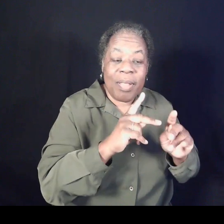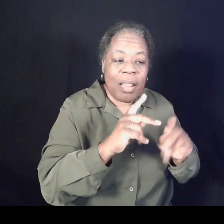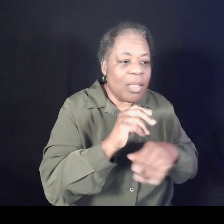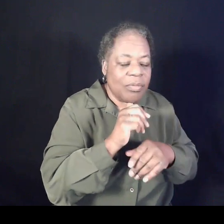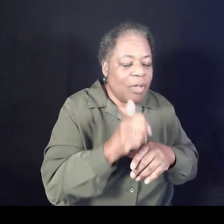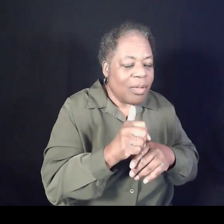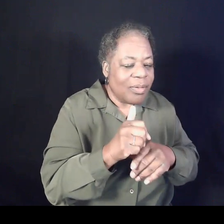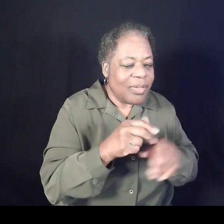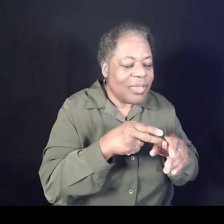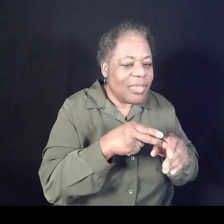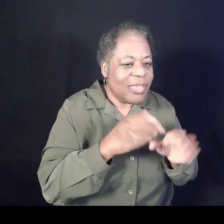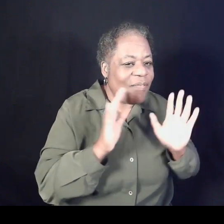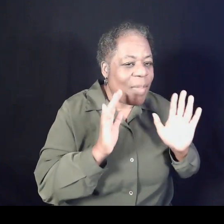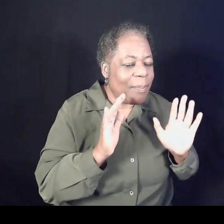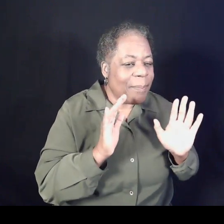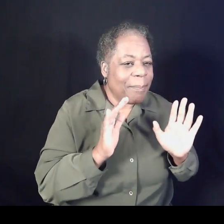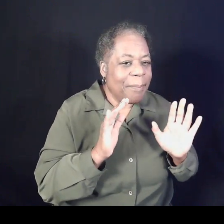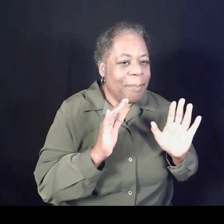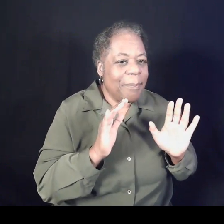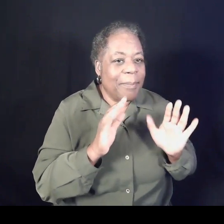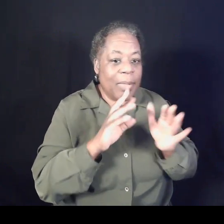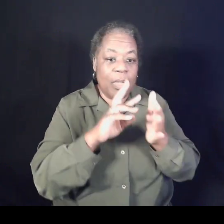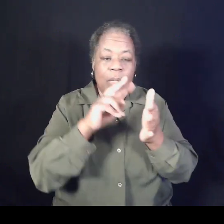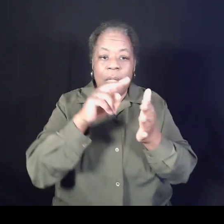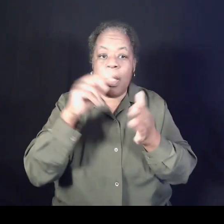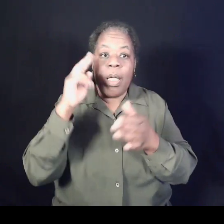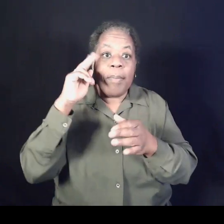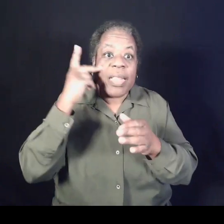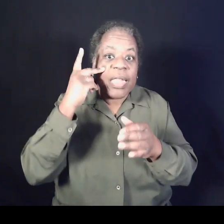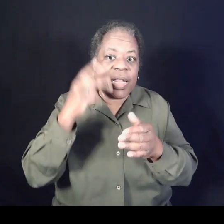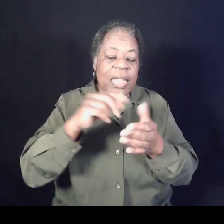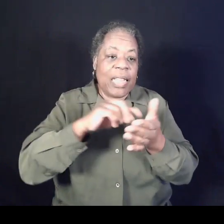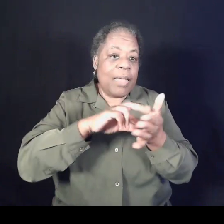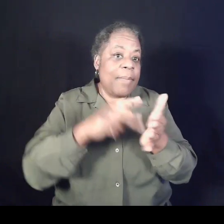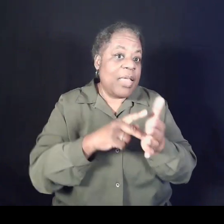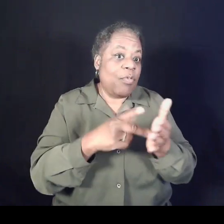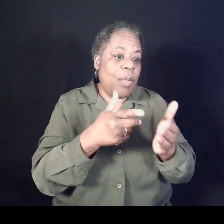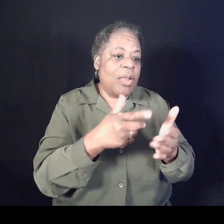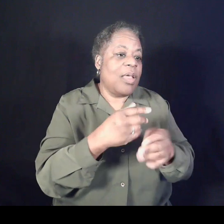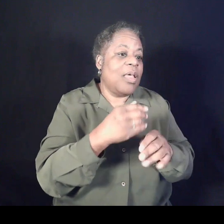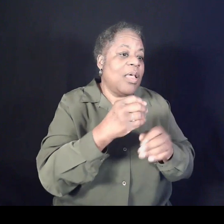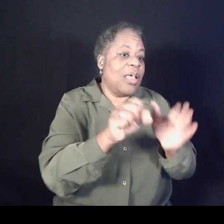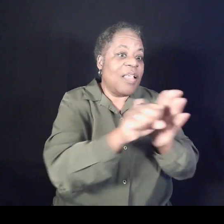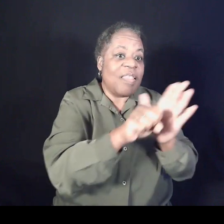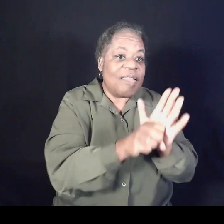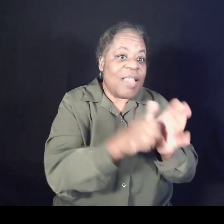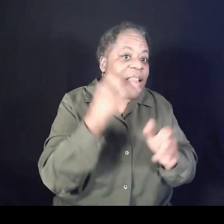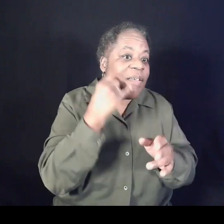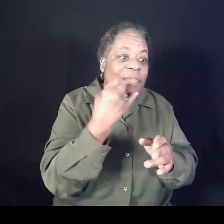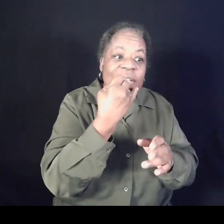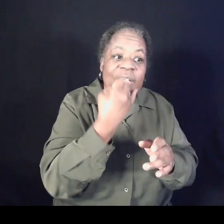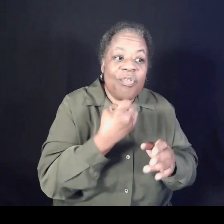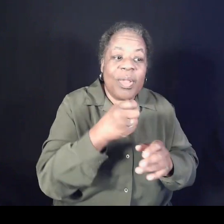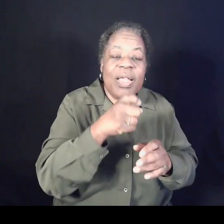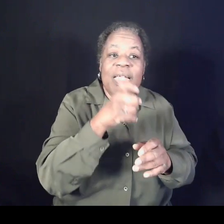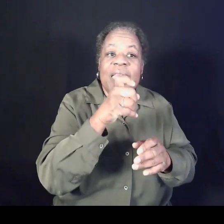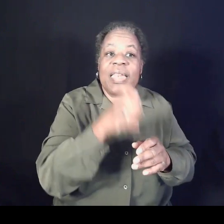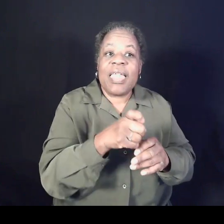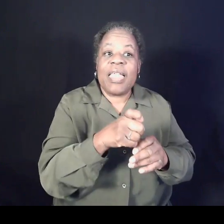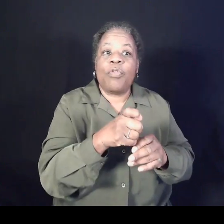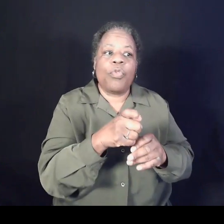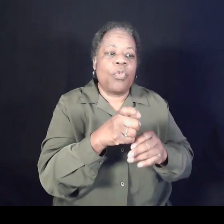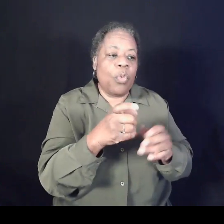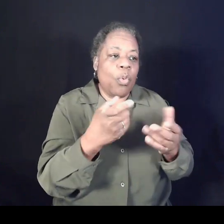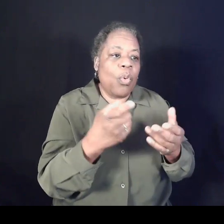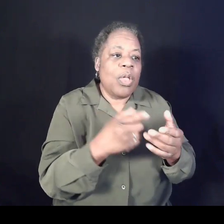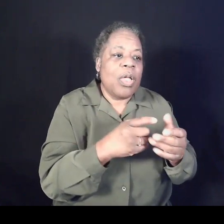So politically, that means that the modern secular state of Israel needs to be held accountable for its military actions, just like